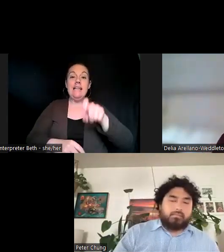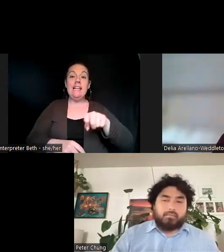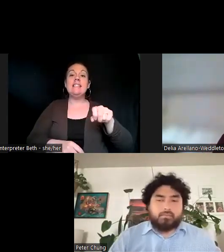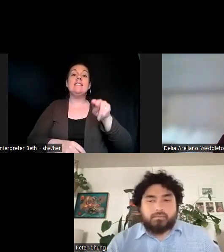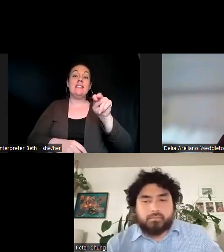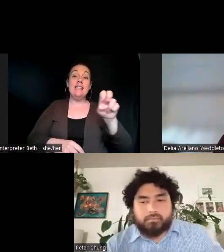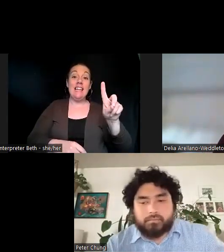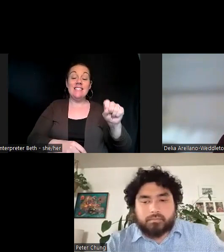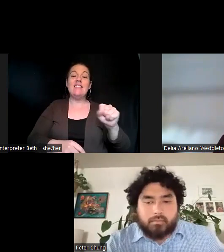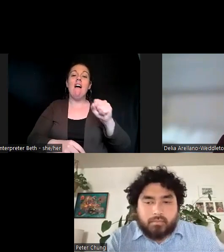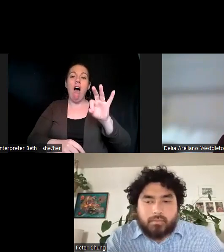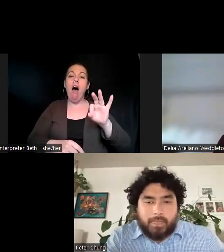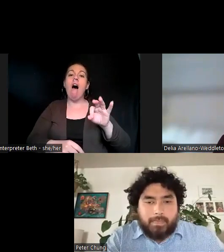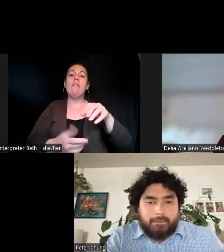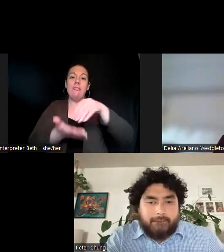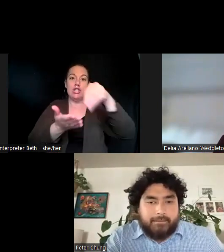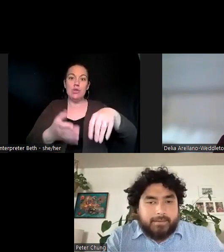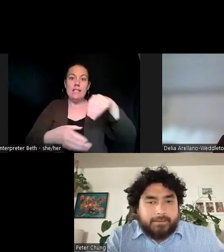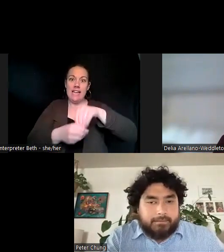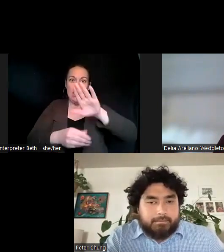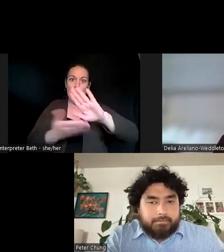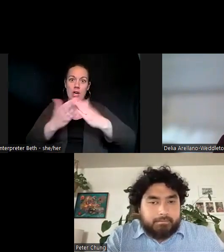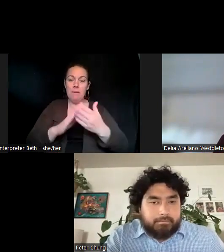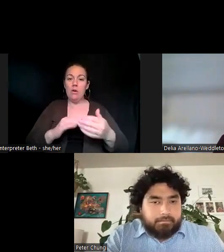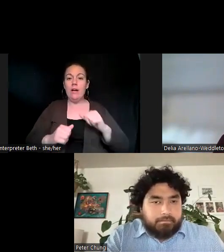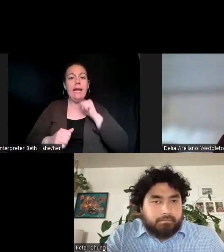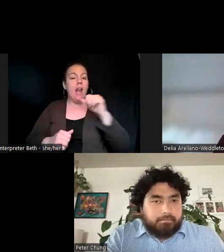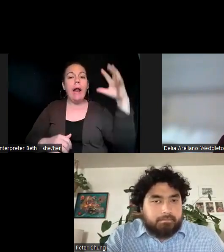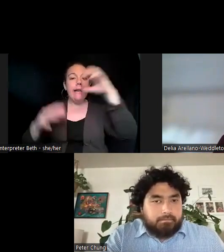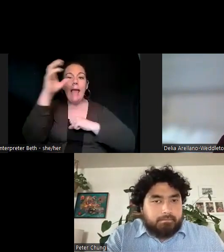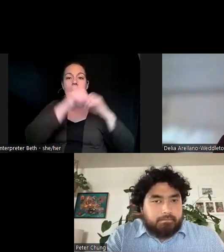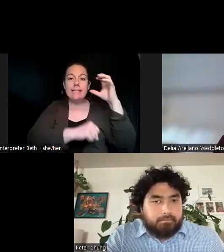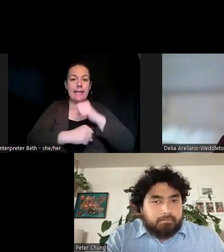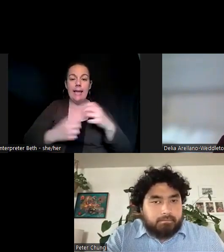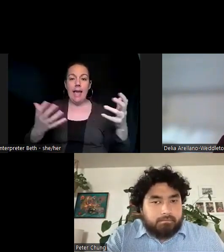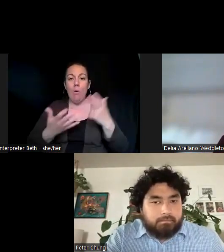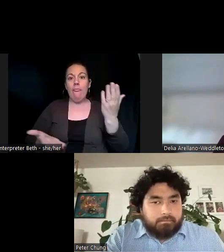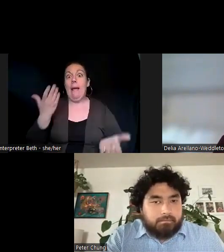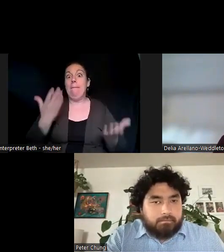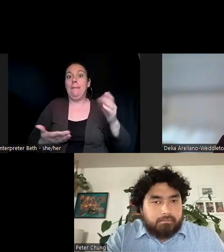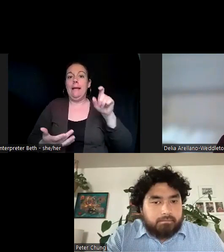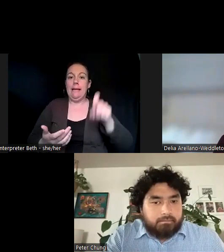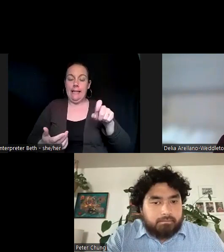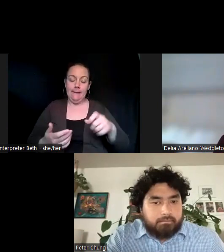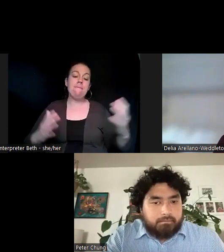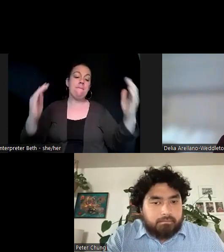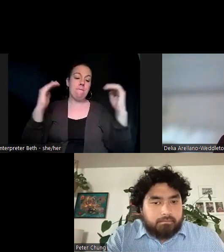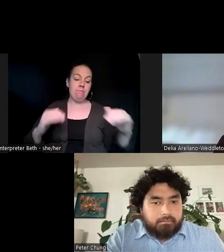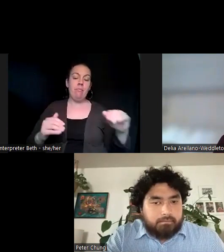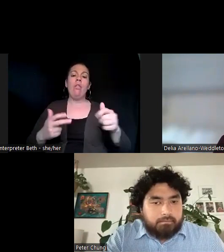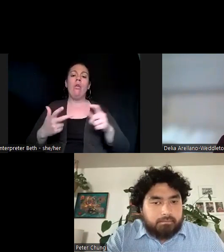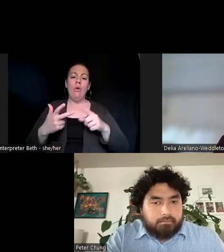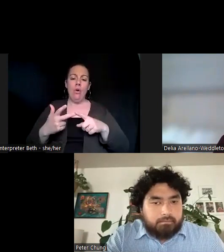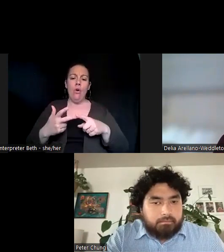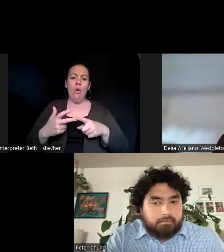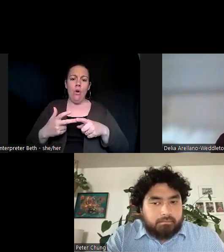sure you're actually addressing those needs. And then the other piece that I would say is really being which sort of I think ties into both of these, is sort